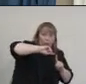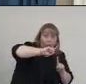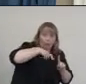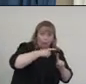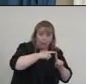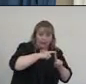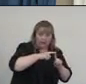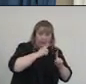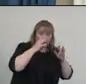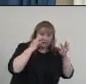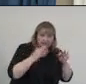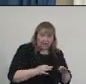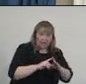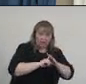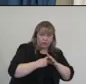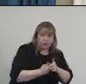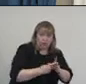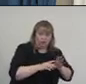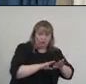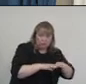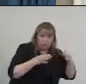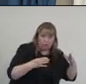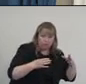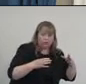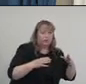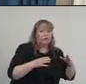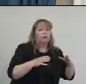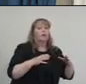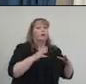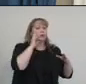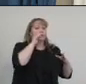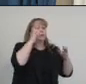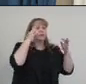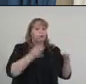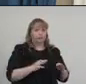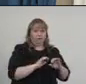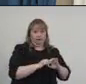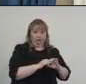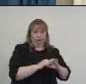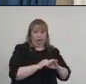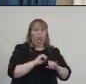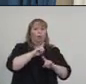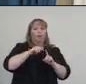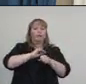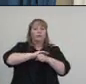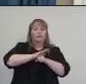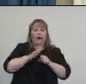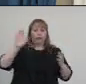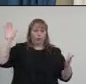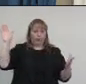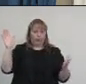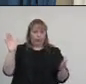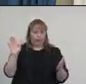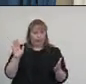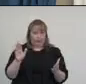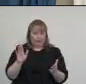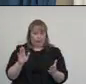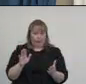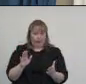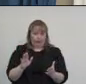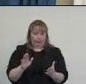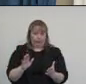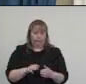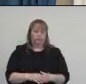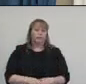will be determined by the virus and the behavior of Nevadans. The reopening of Nevada will happen the same way the state was closed